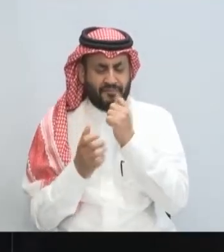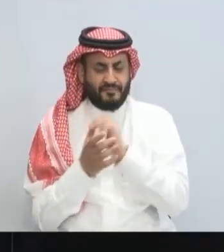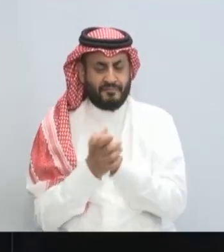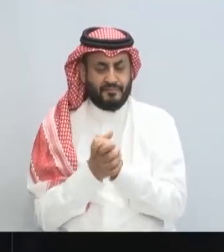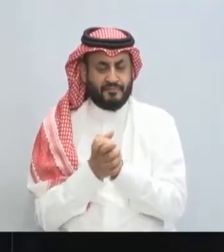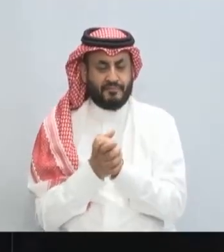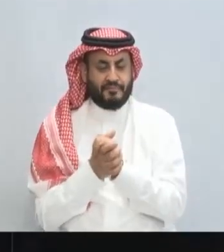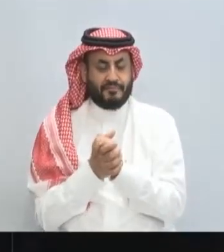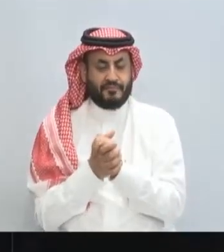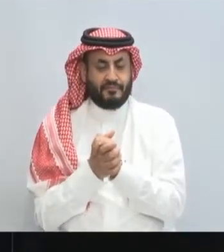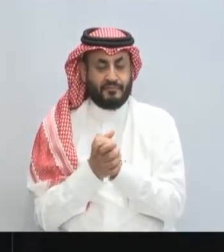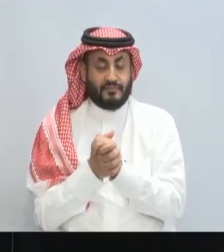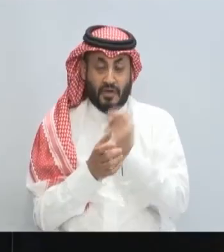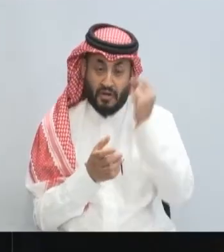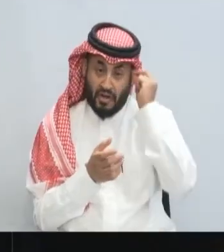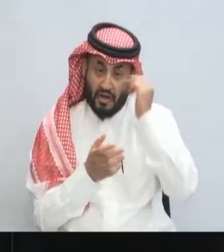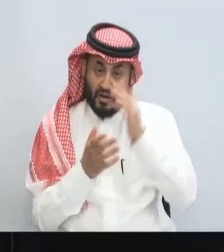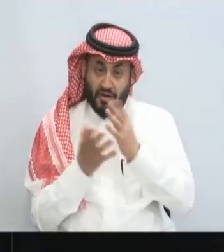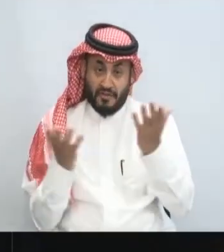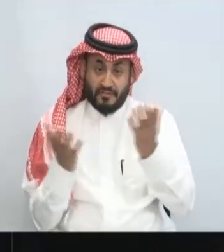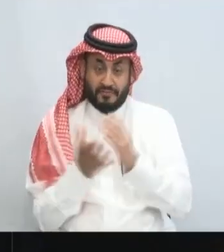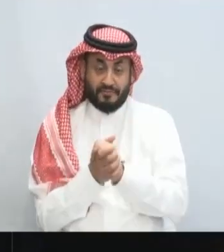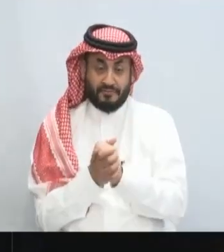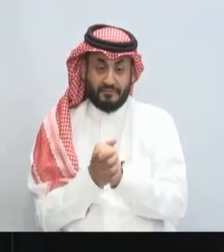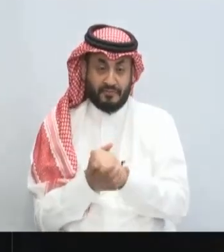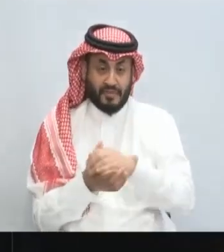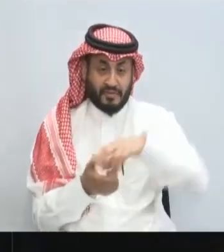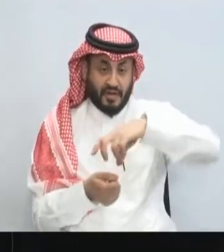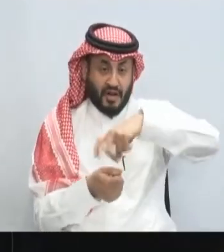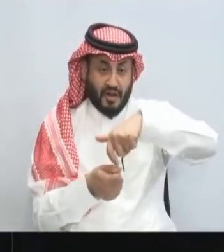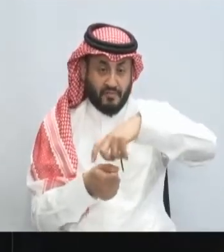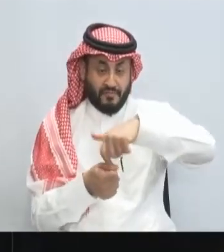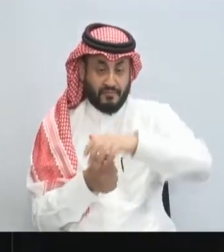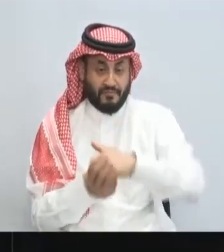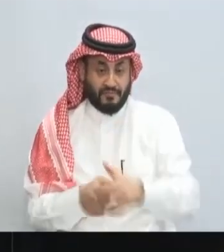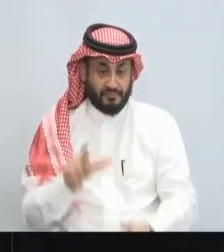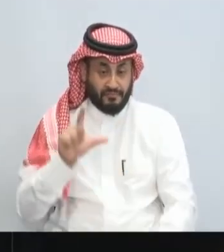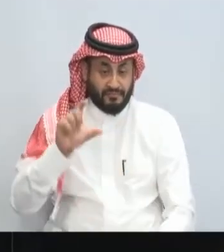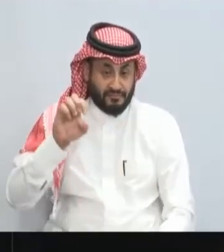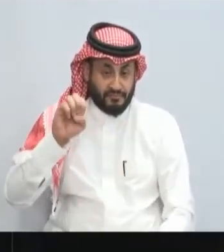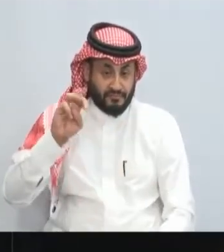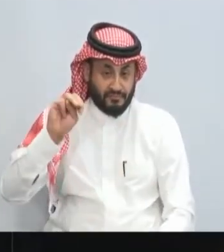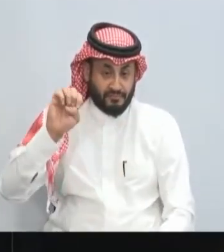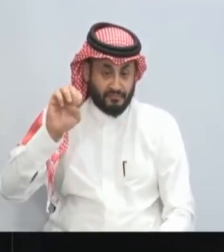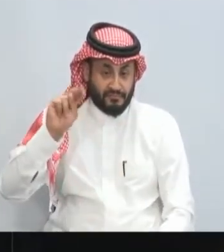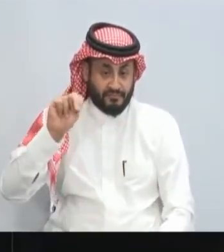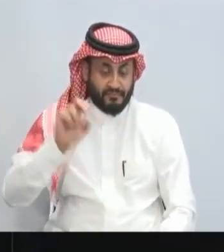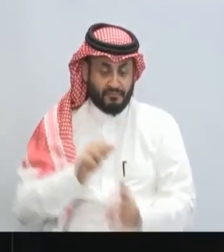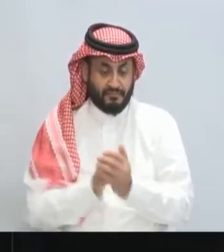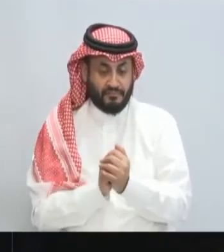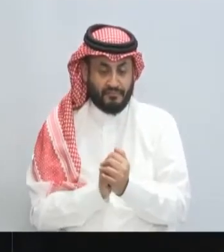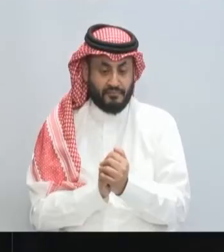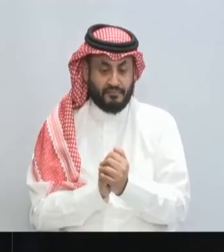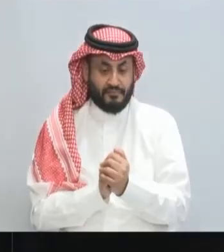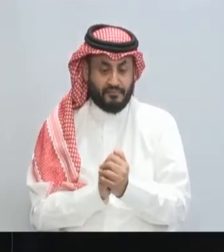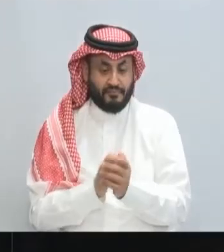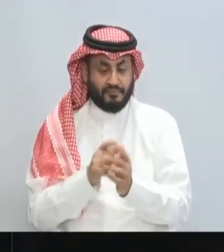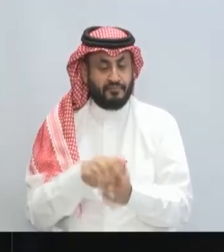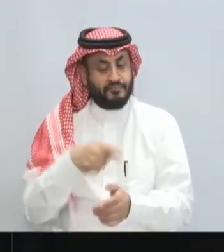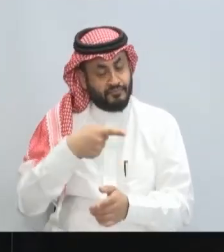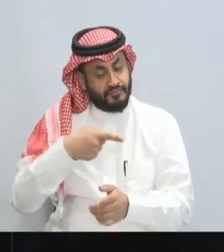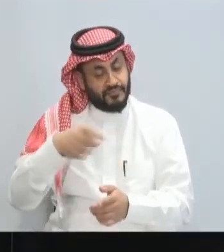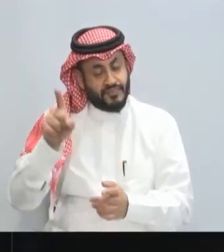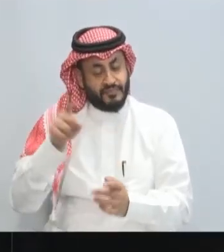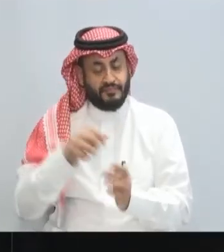sour. So the answer was, it is a lemon. And our friend Ali here